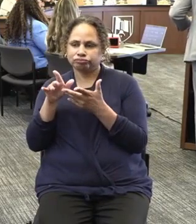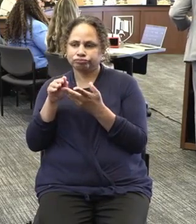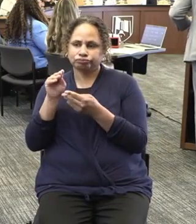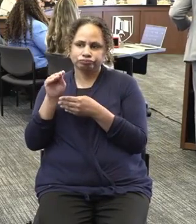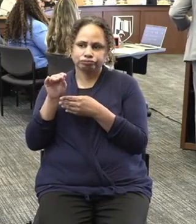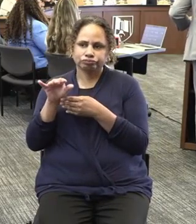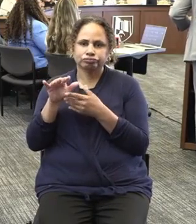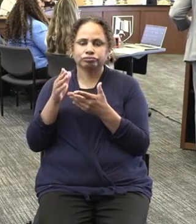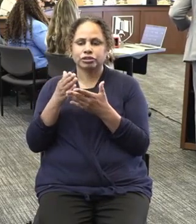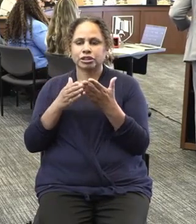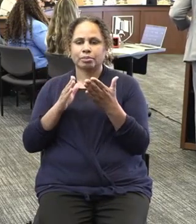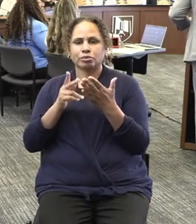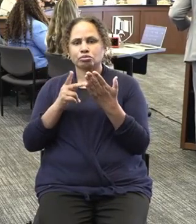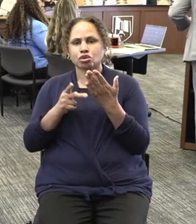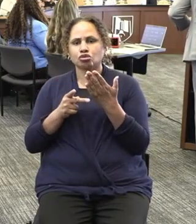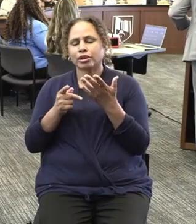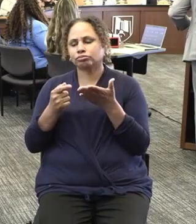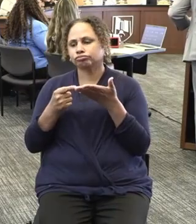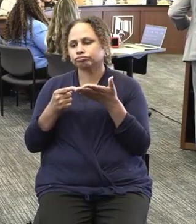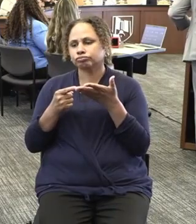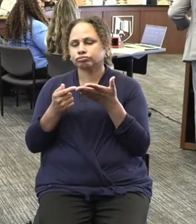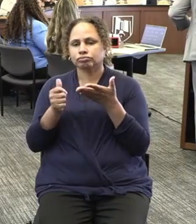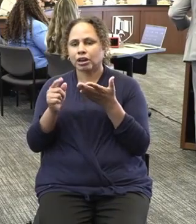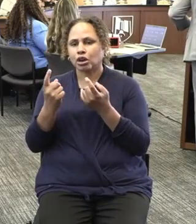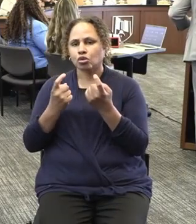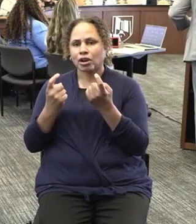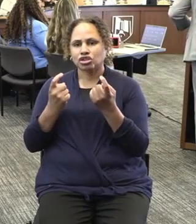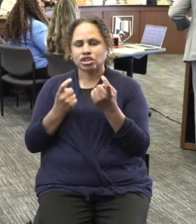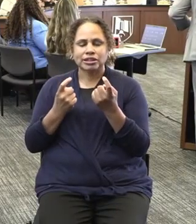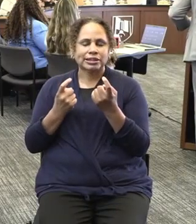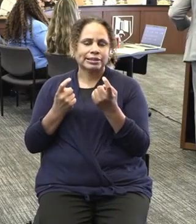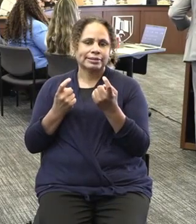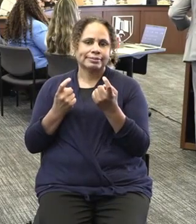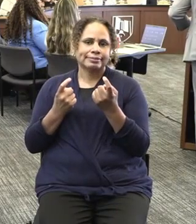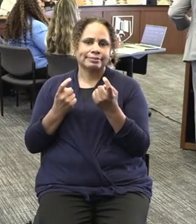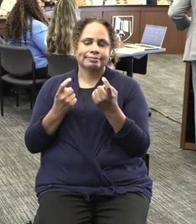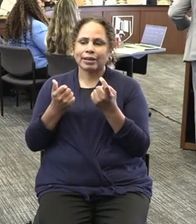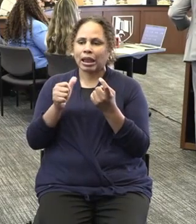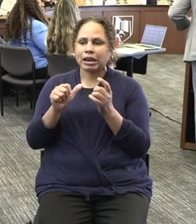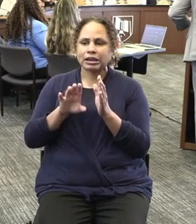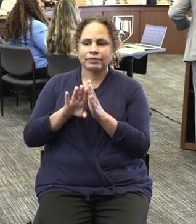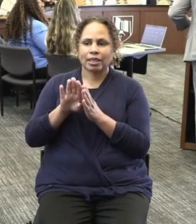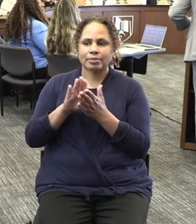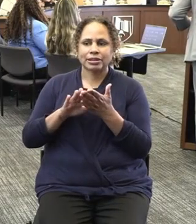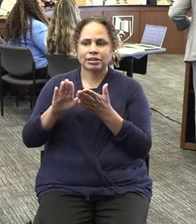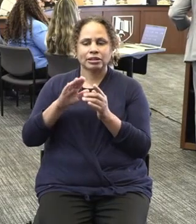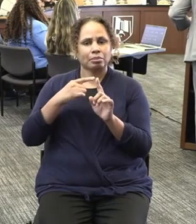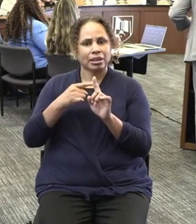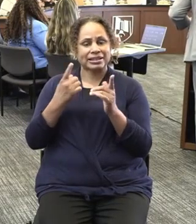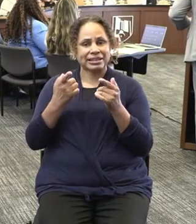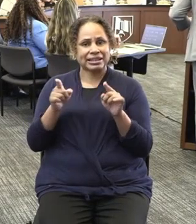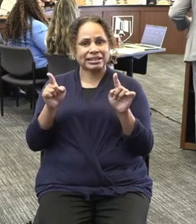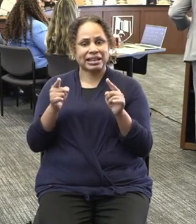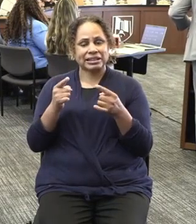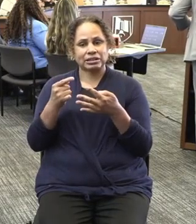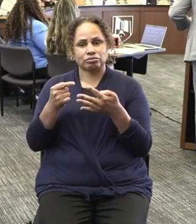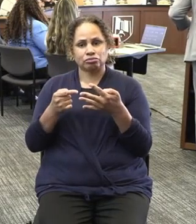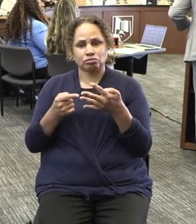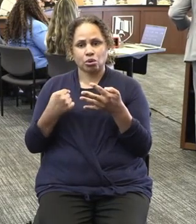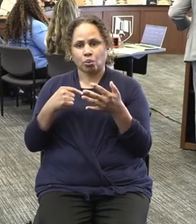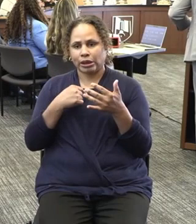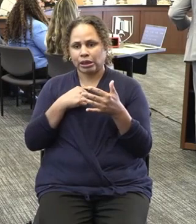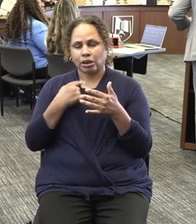through any questions they have regarding new developments at the college, as well as successes we're having, and also